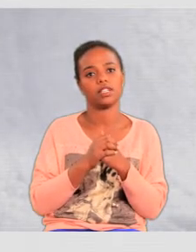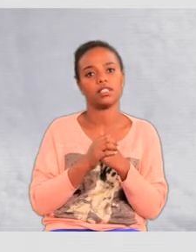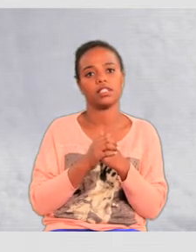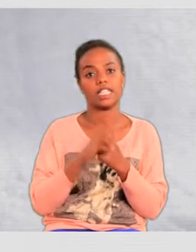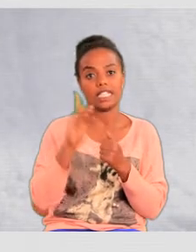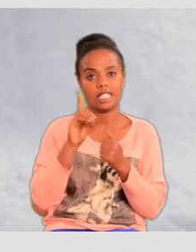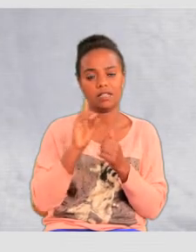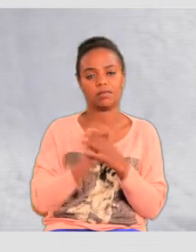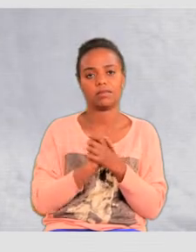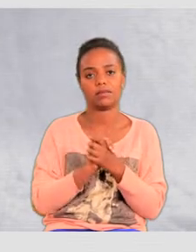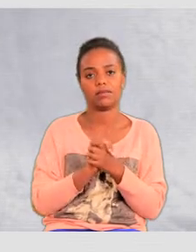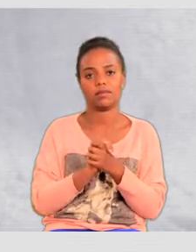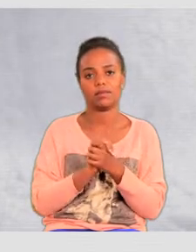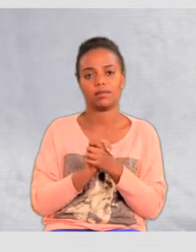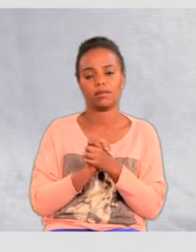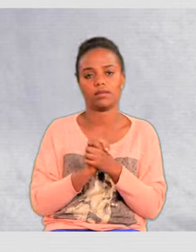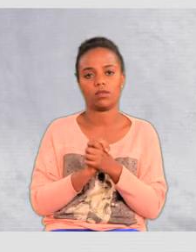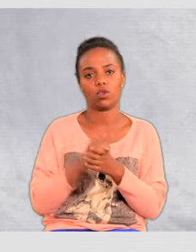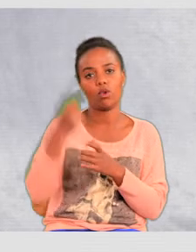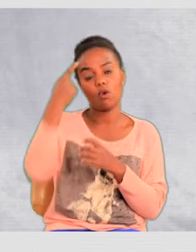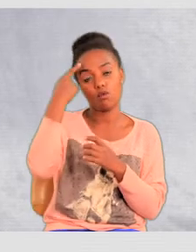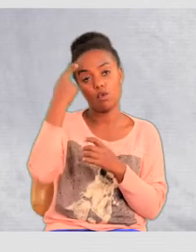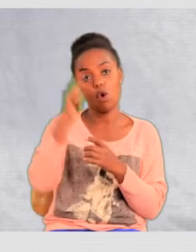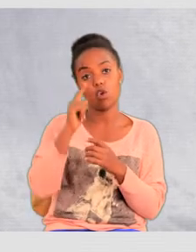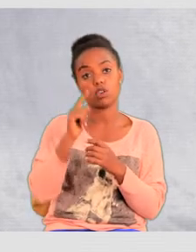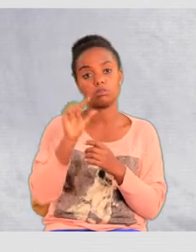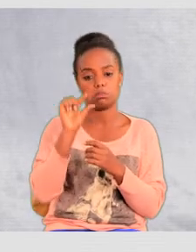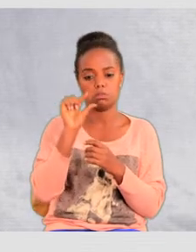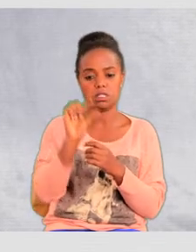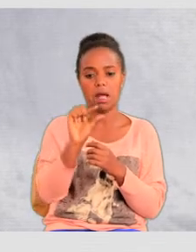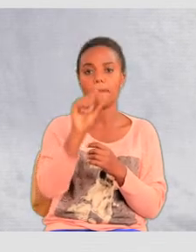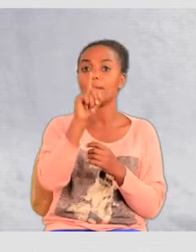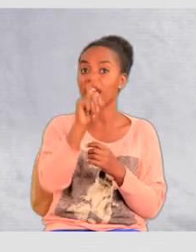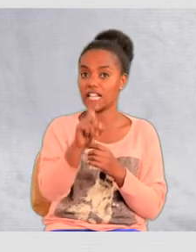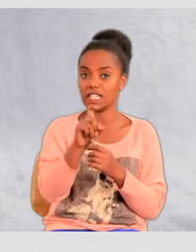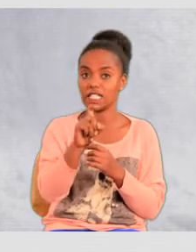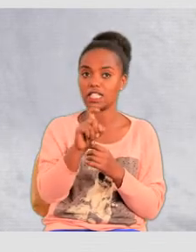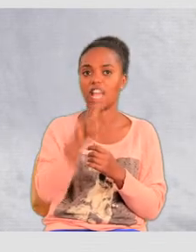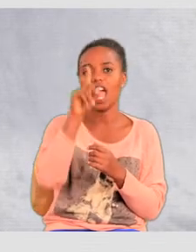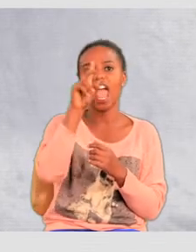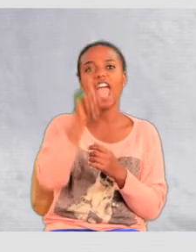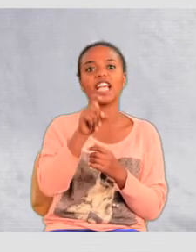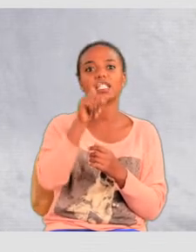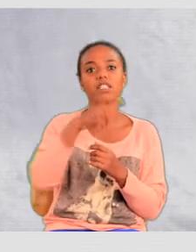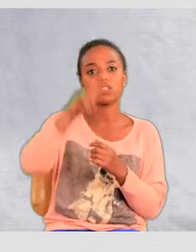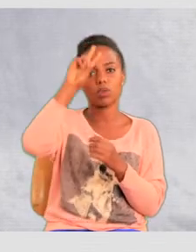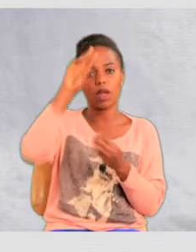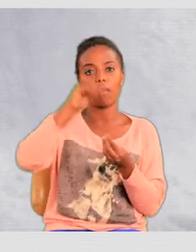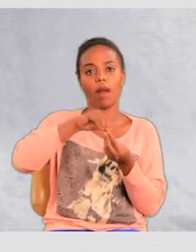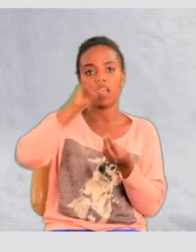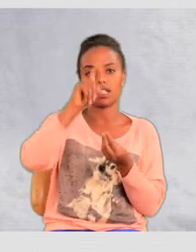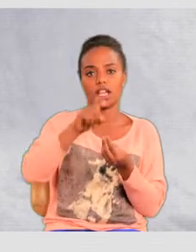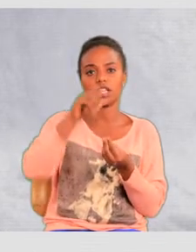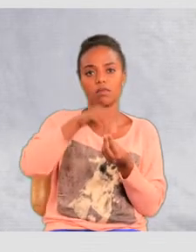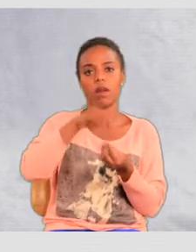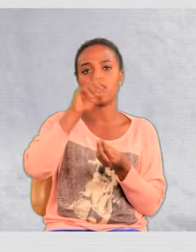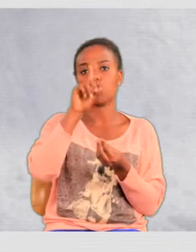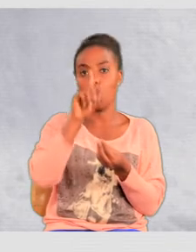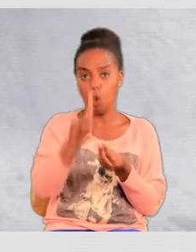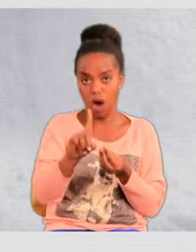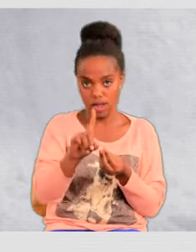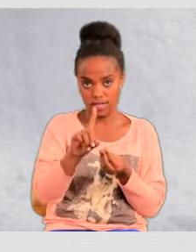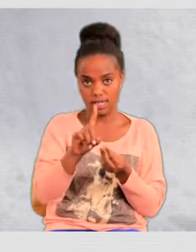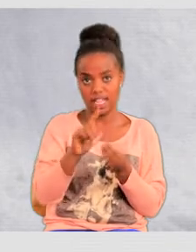this one. For some x, x squared plus x plus